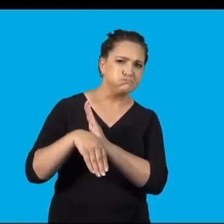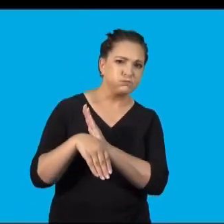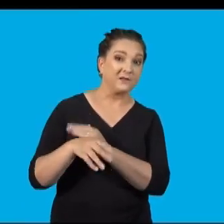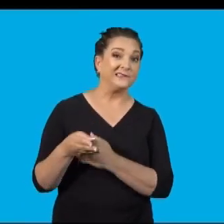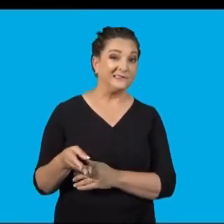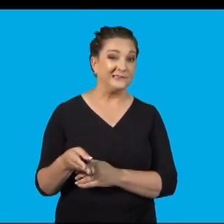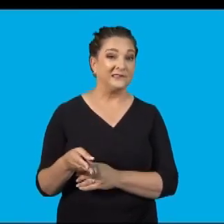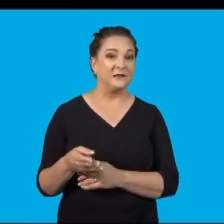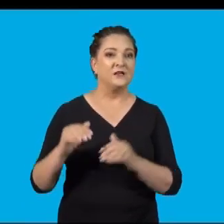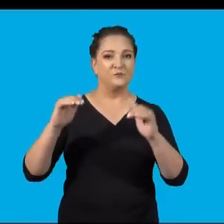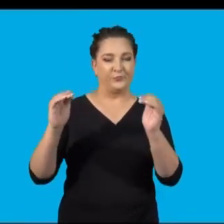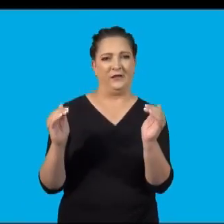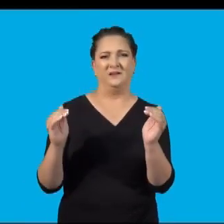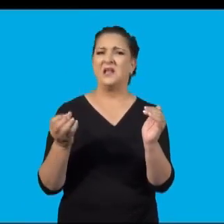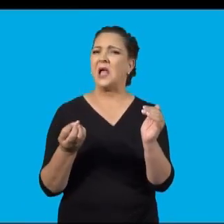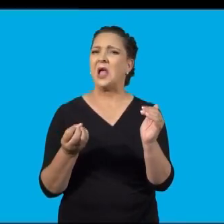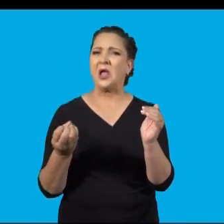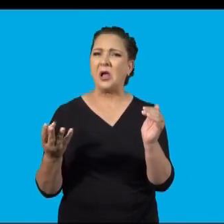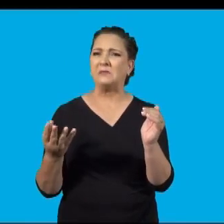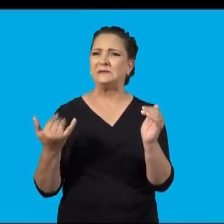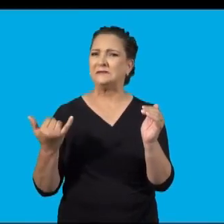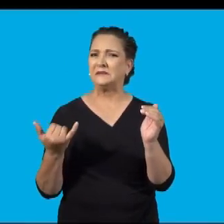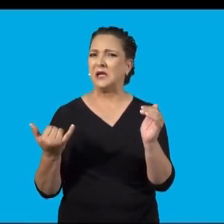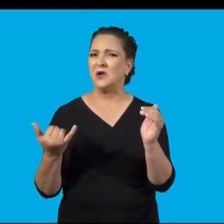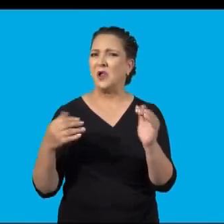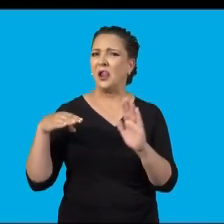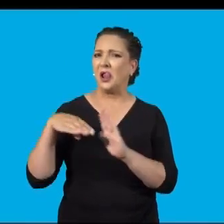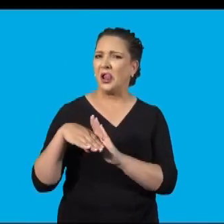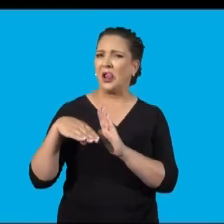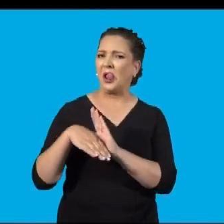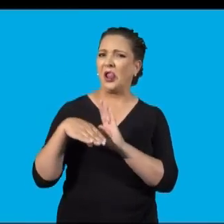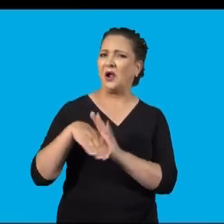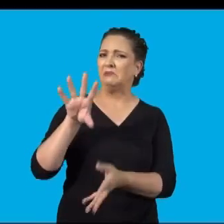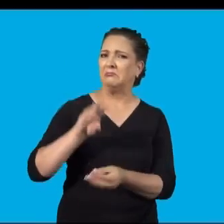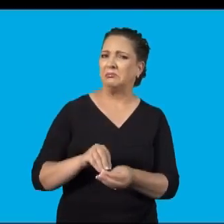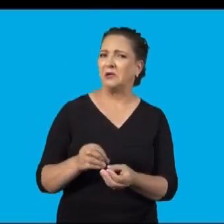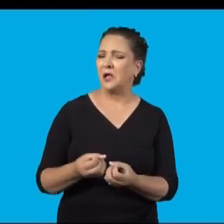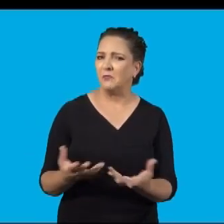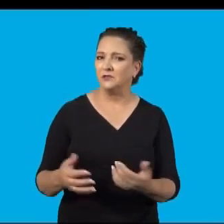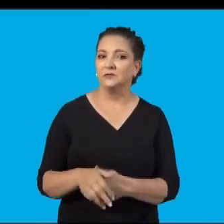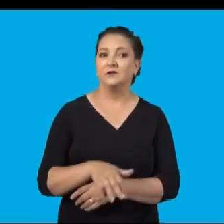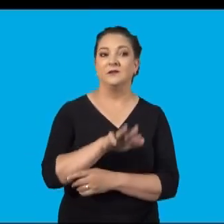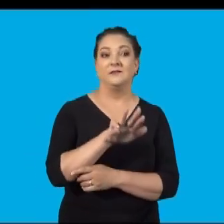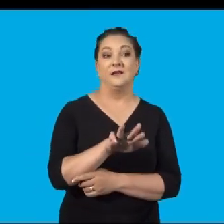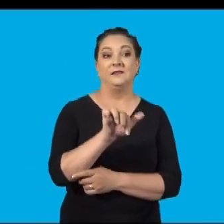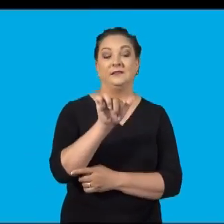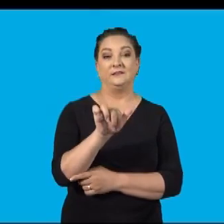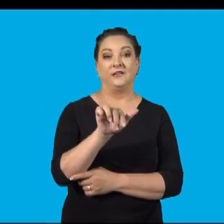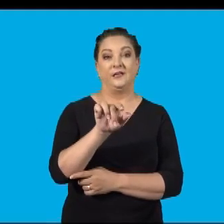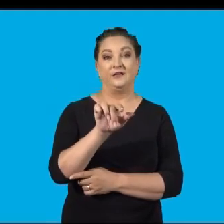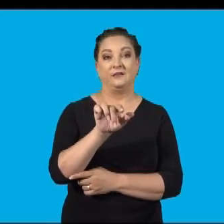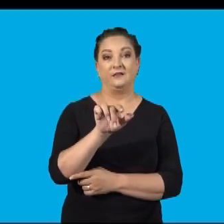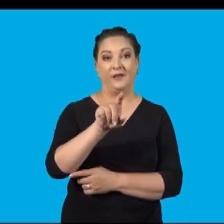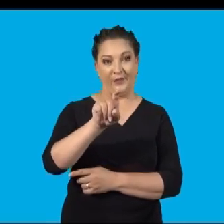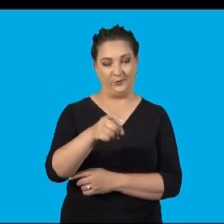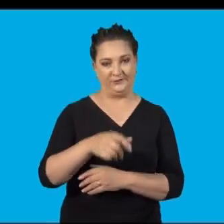depreciation. Here's my open bracket. How much was the accumulated depreciation at the beginning of the year? 96,000.